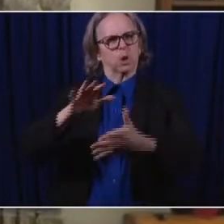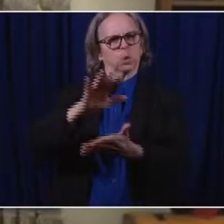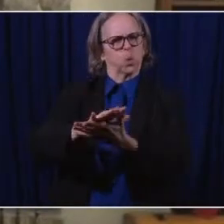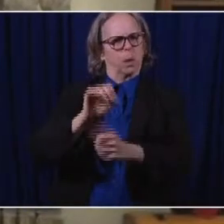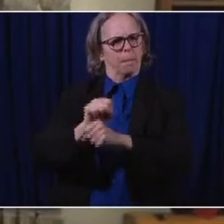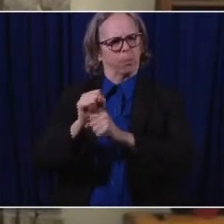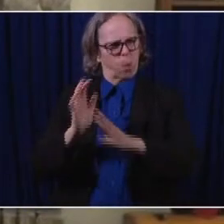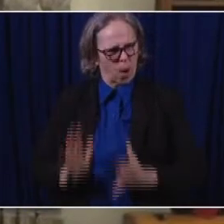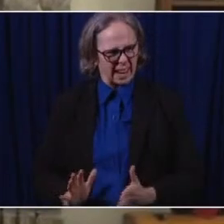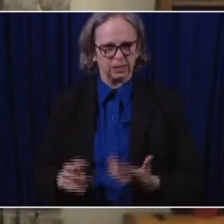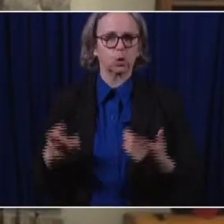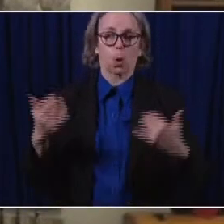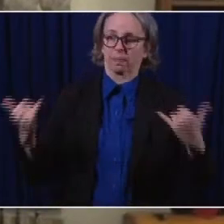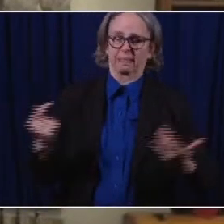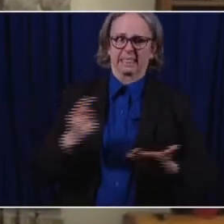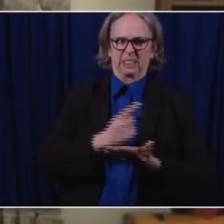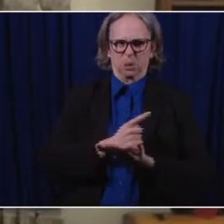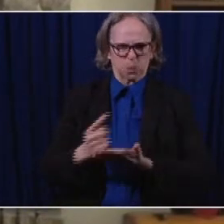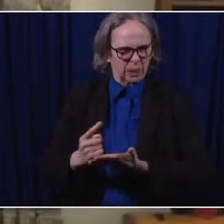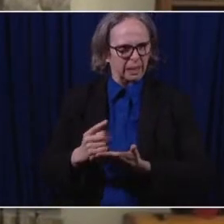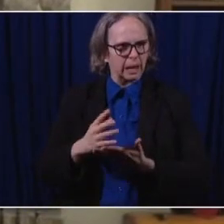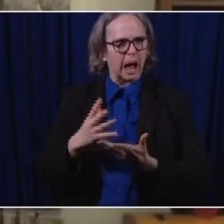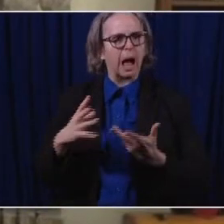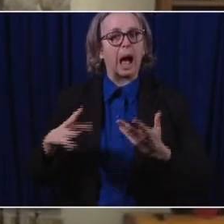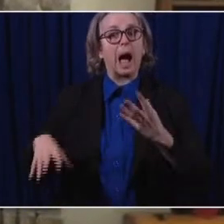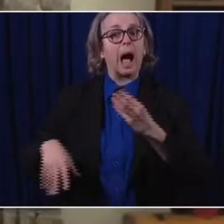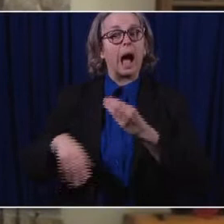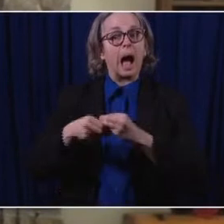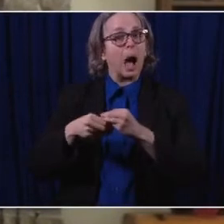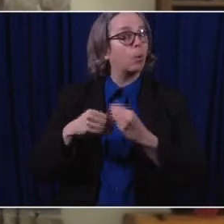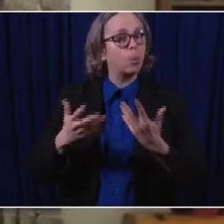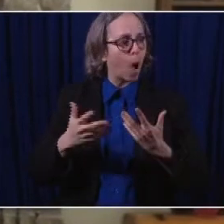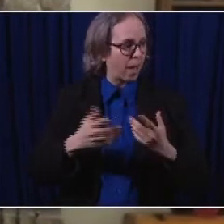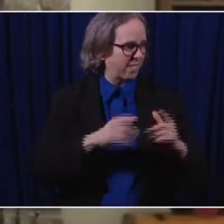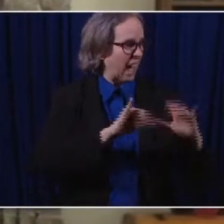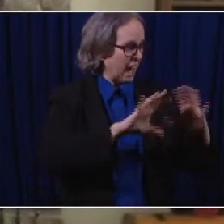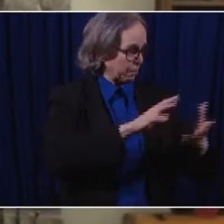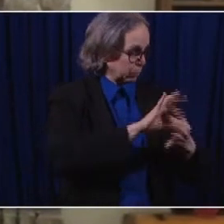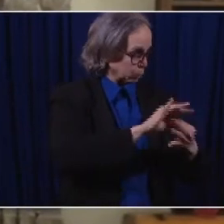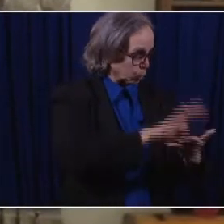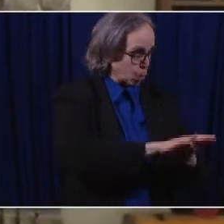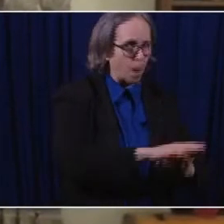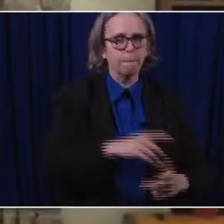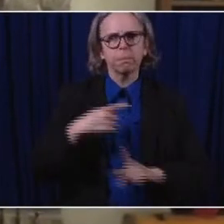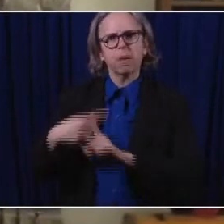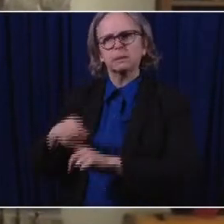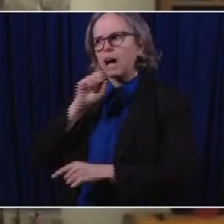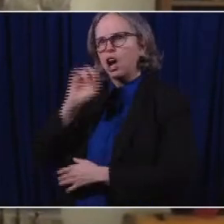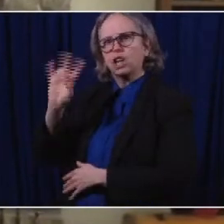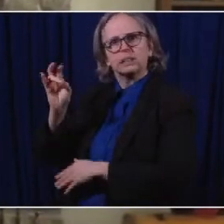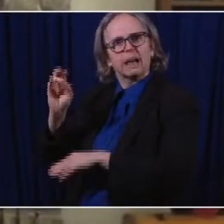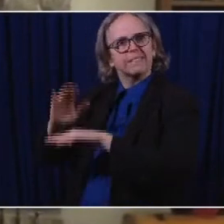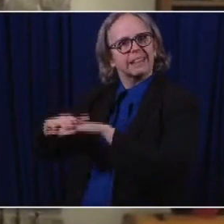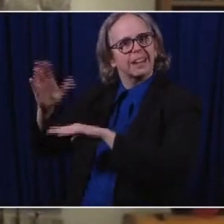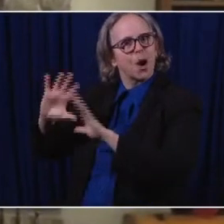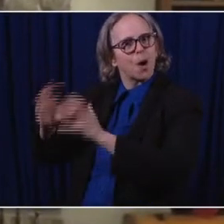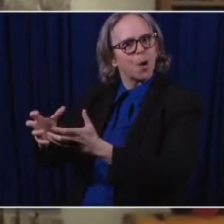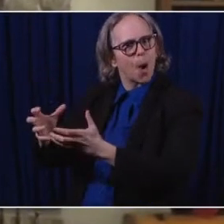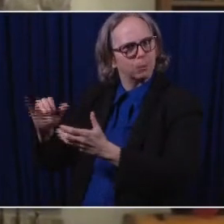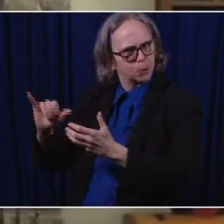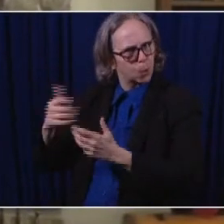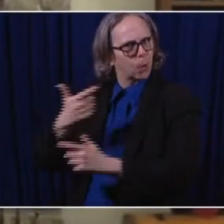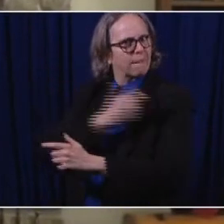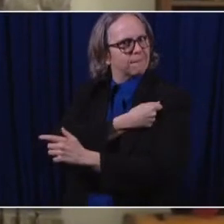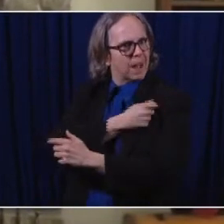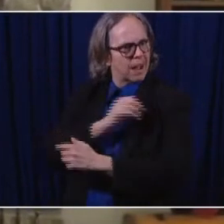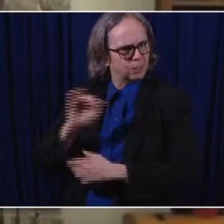age. This week, we are at 70 and up. Next week, Monday, we will go to 65 and up, and